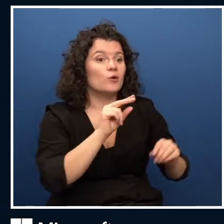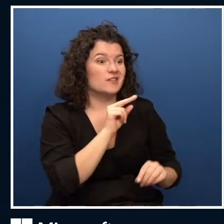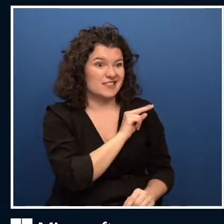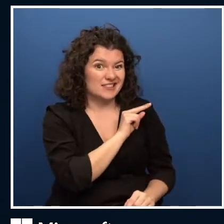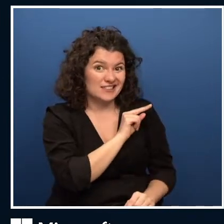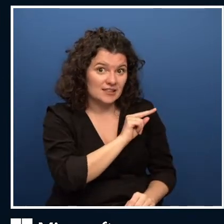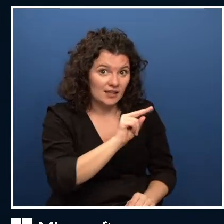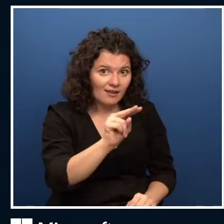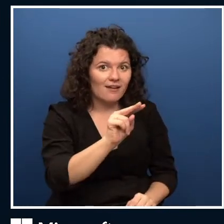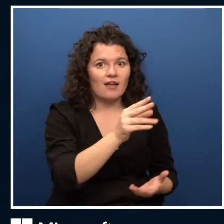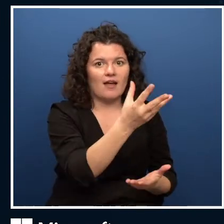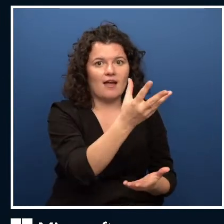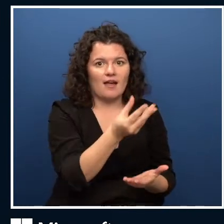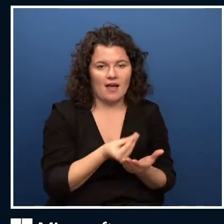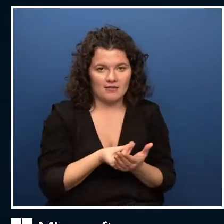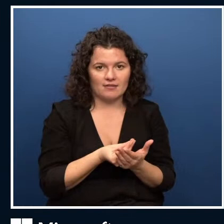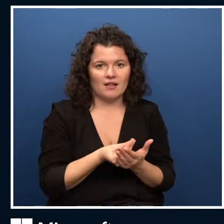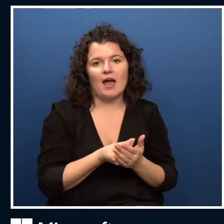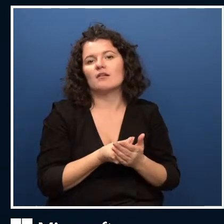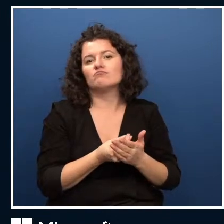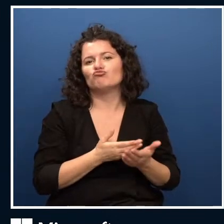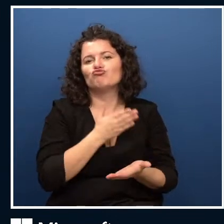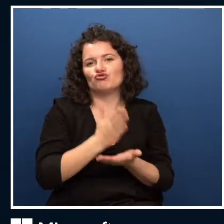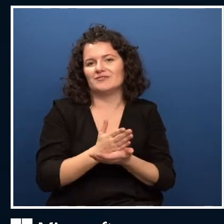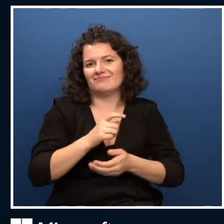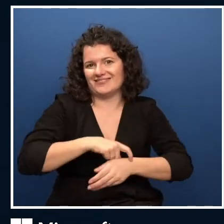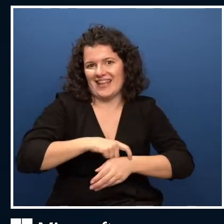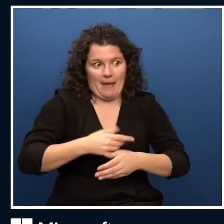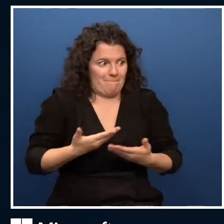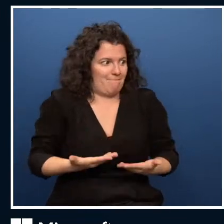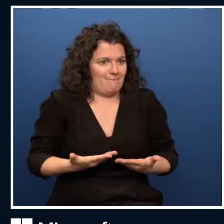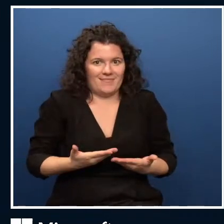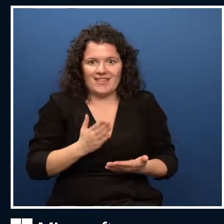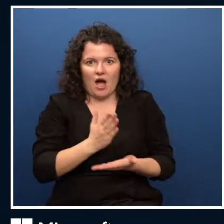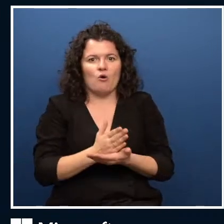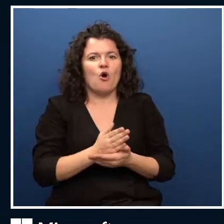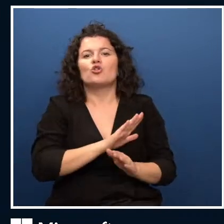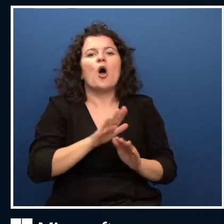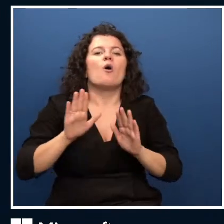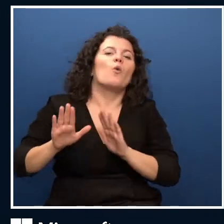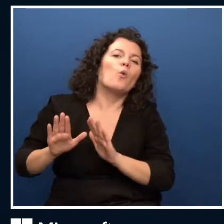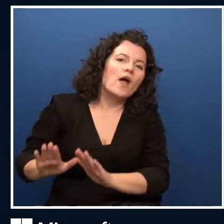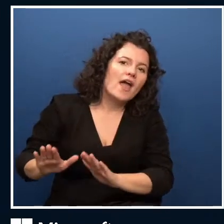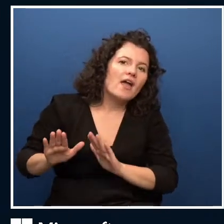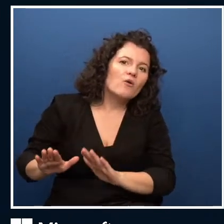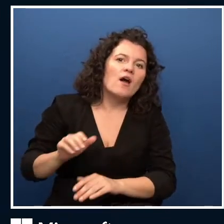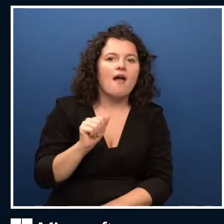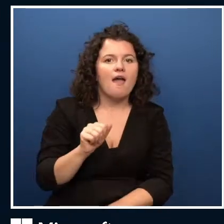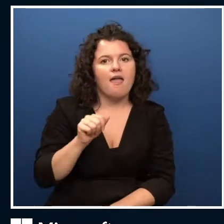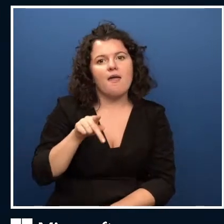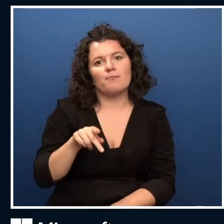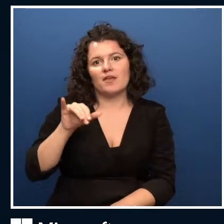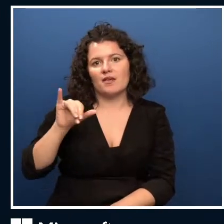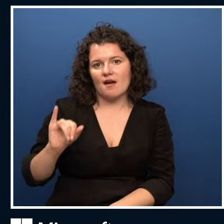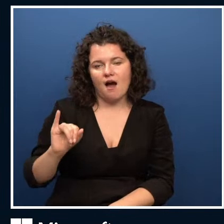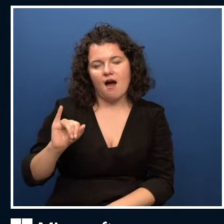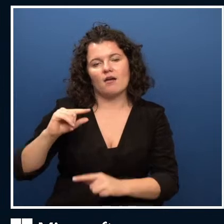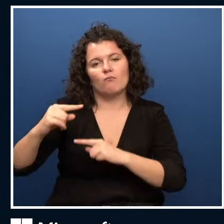in real time instead of having to wait for those API calls to go through and stuff like